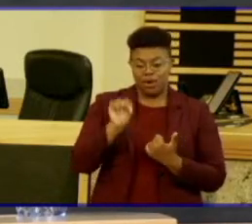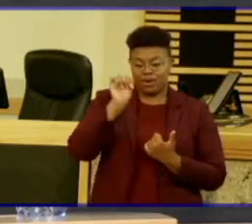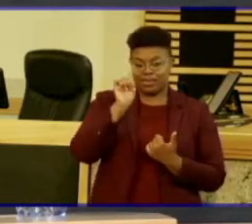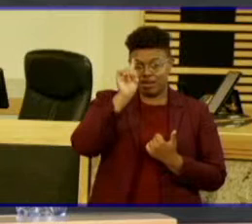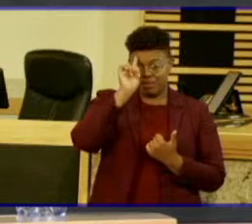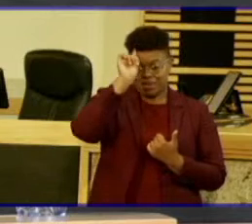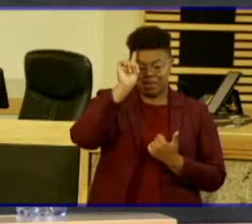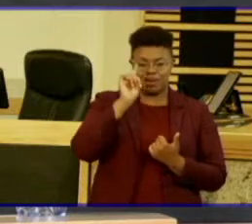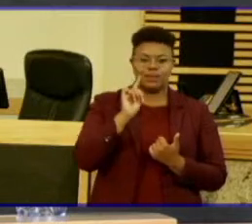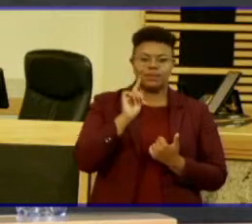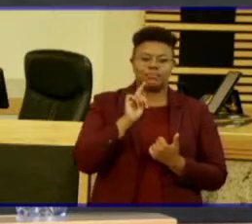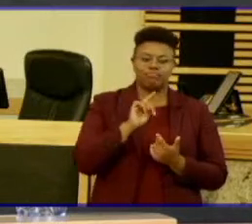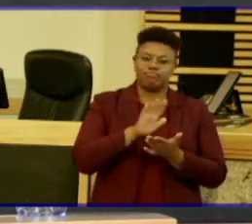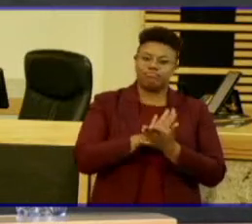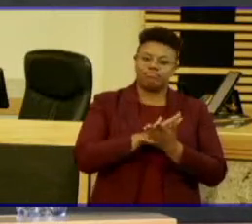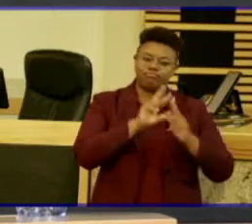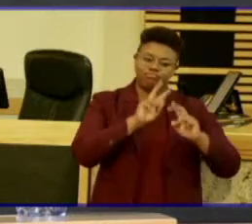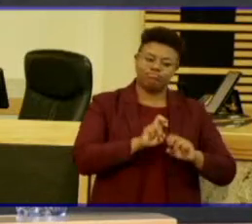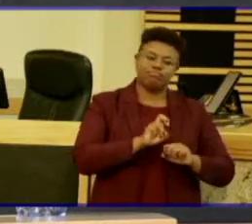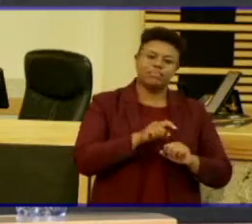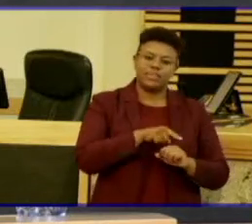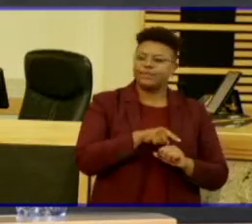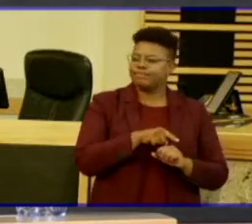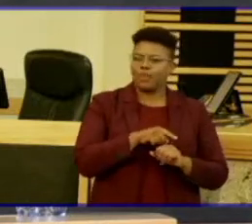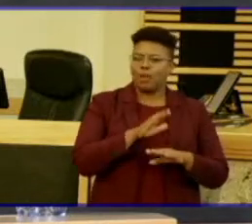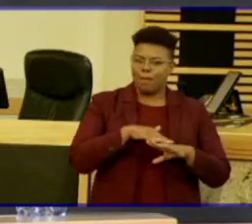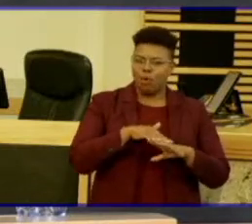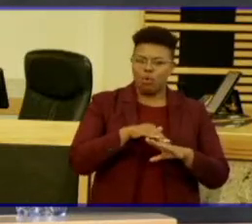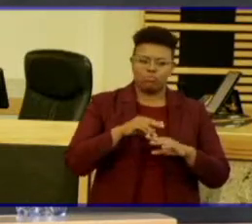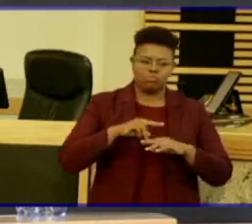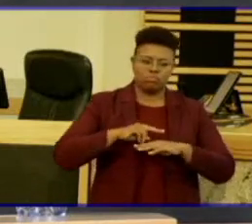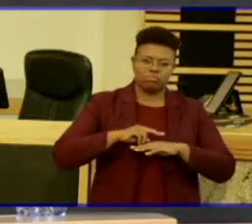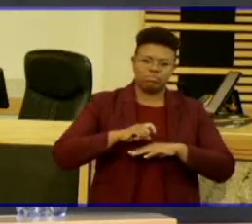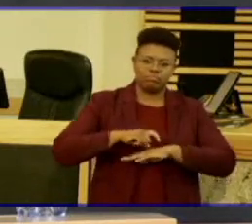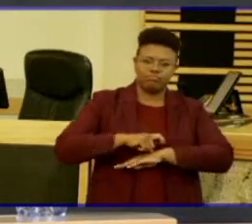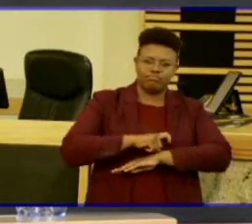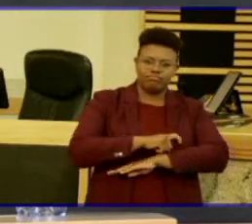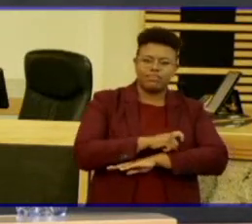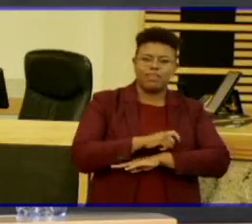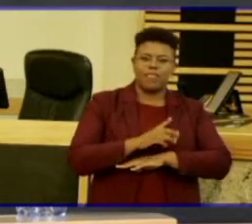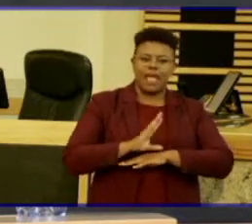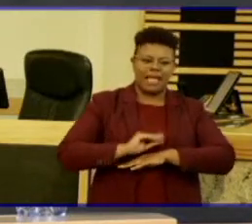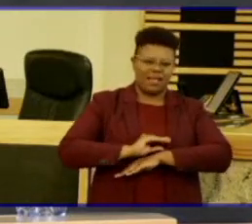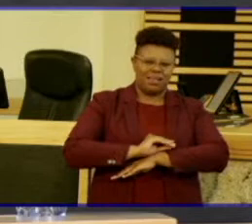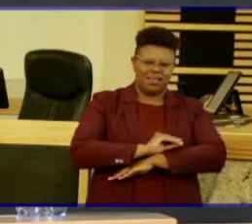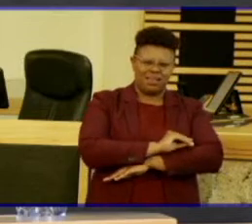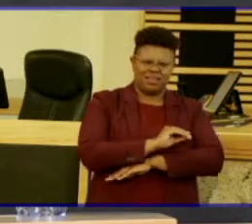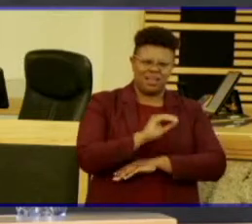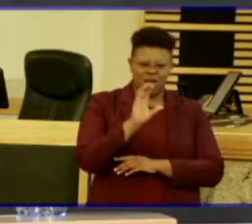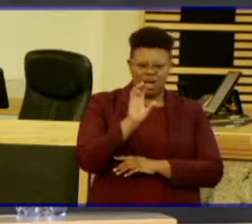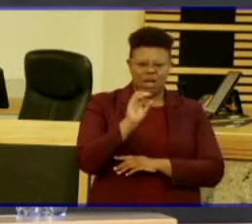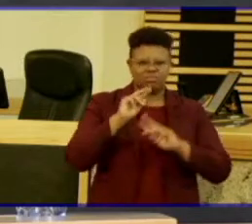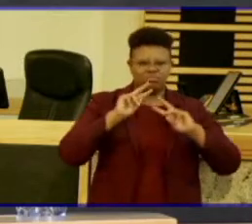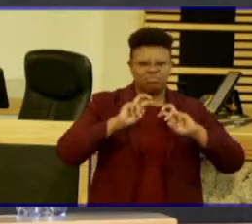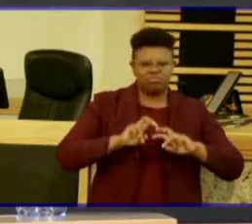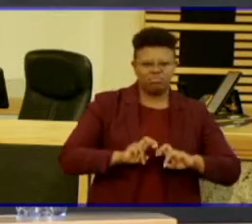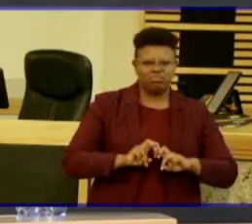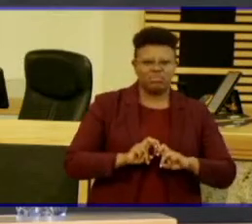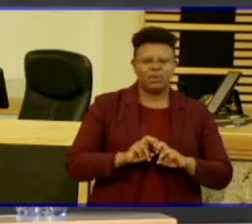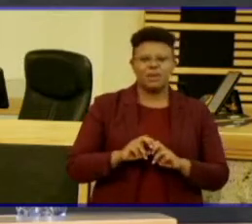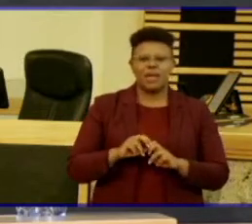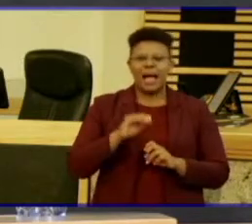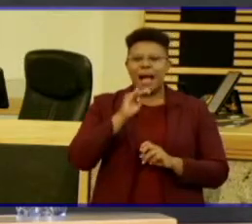expanding its subspecialist services for oncology. We said so here when we spoke in the last supper.